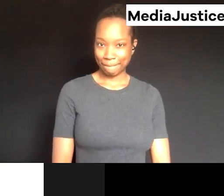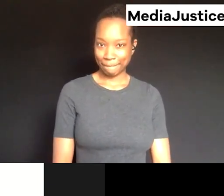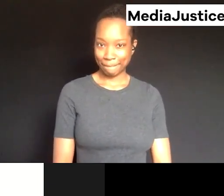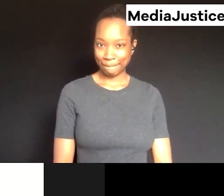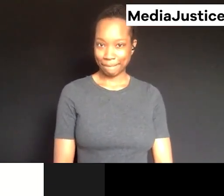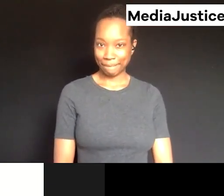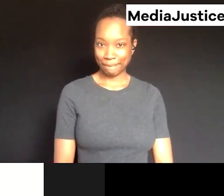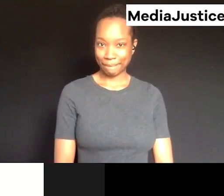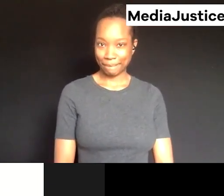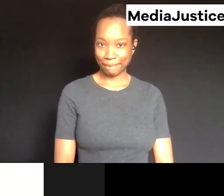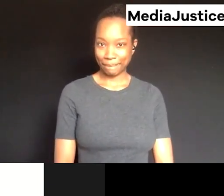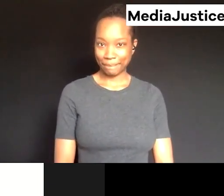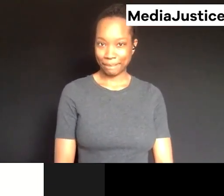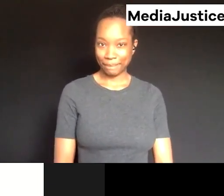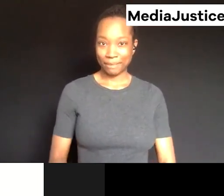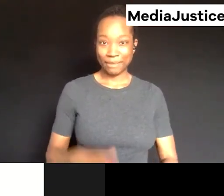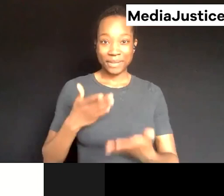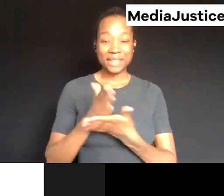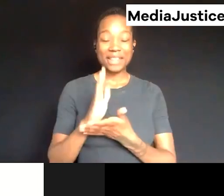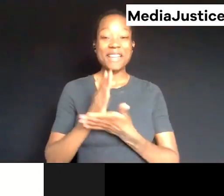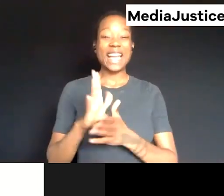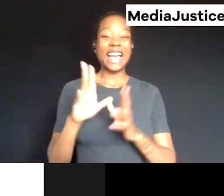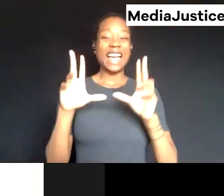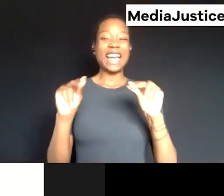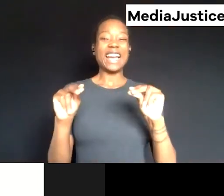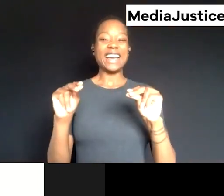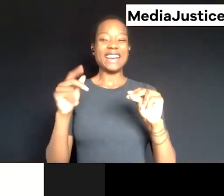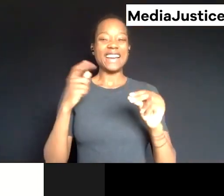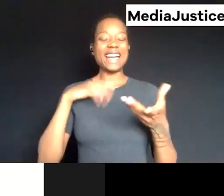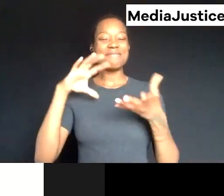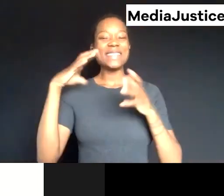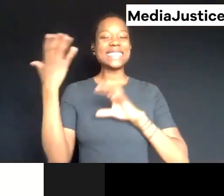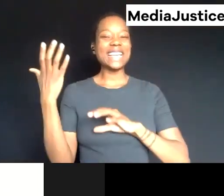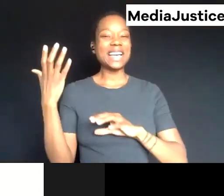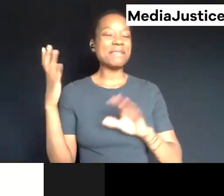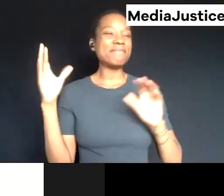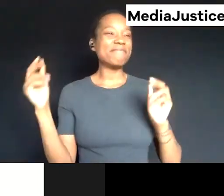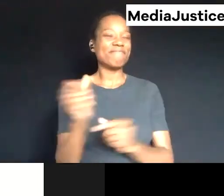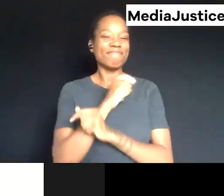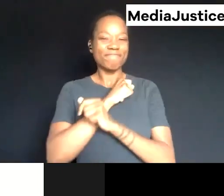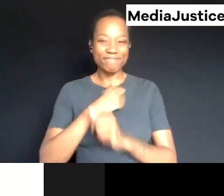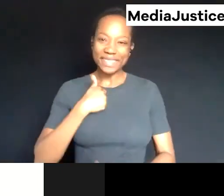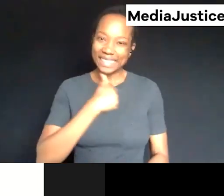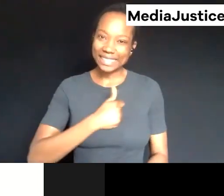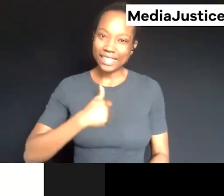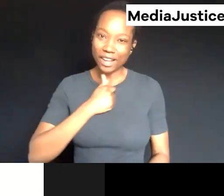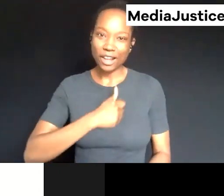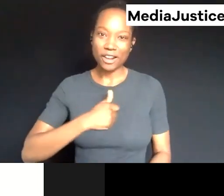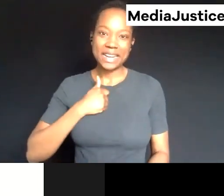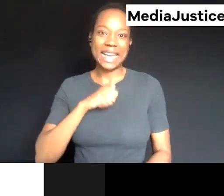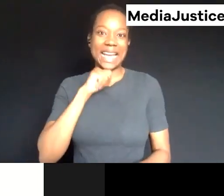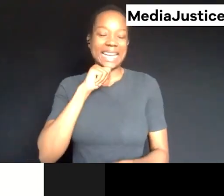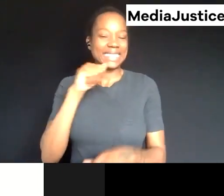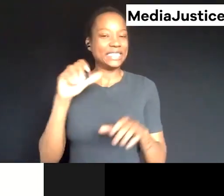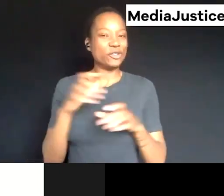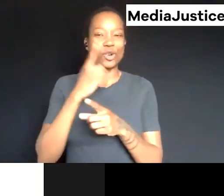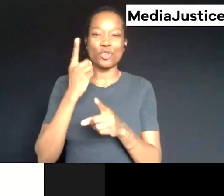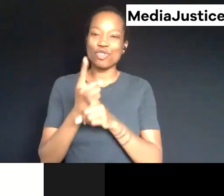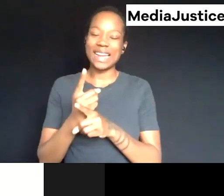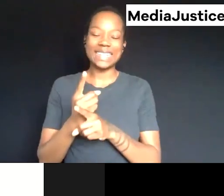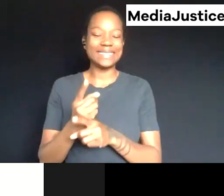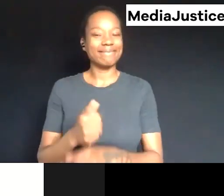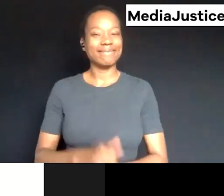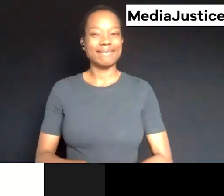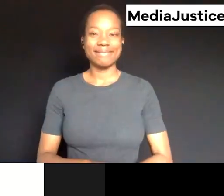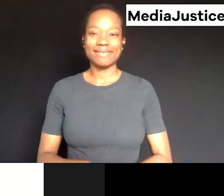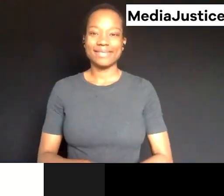All right. No, I messed up. Oh no. I'm so sorry. I did not get that right. Hold on. Let me